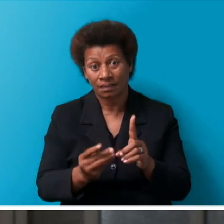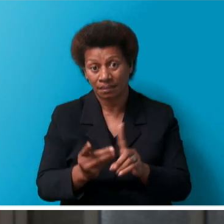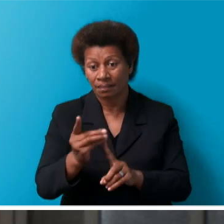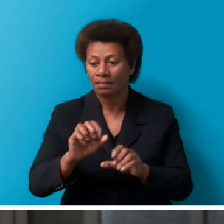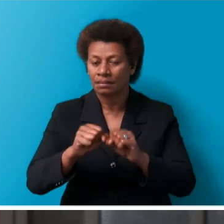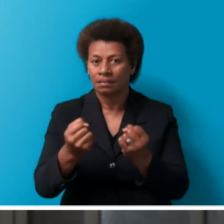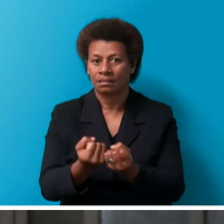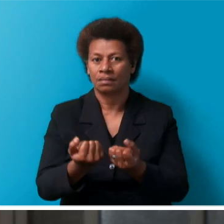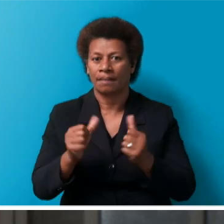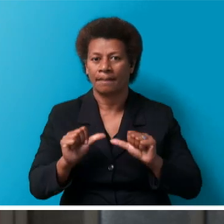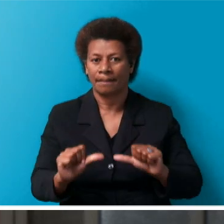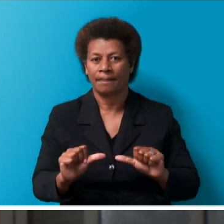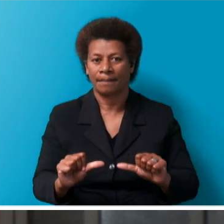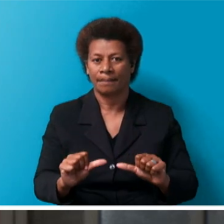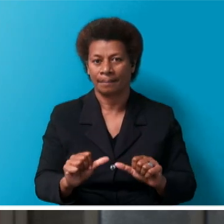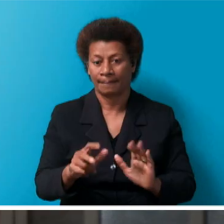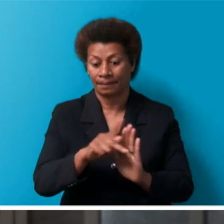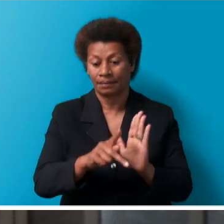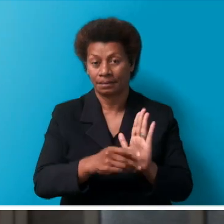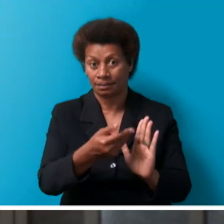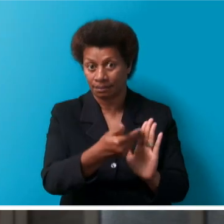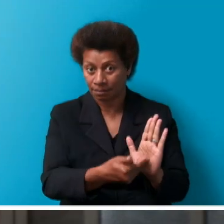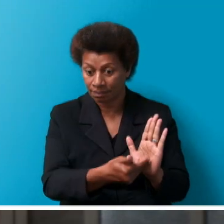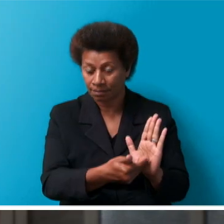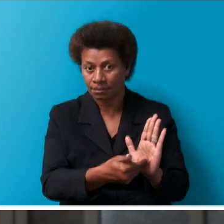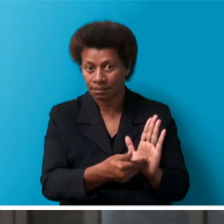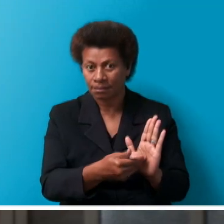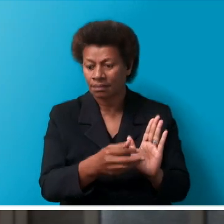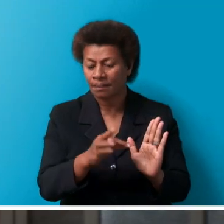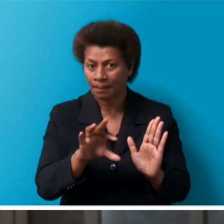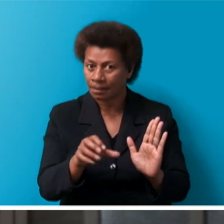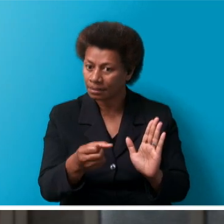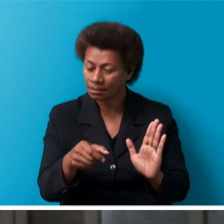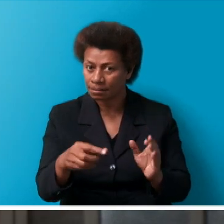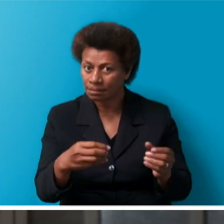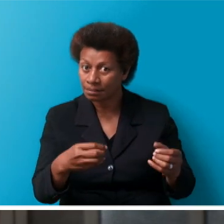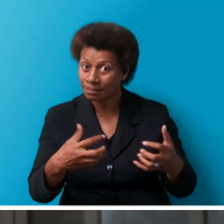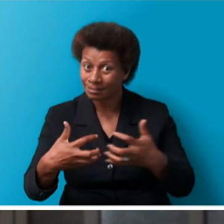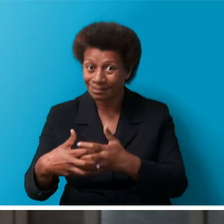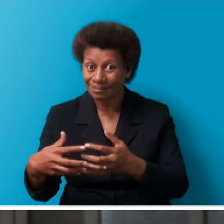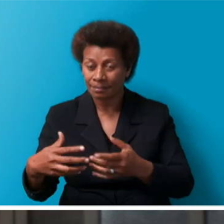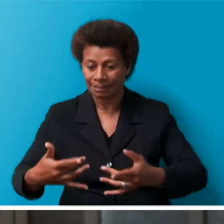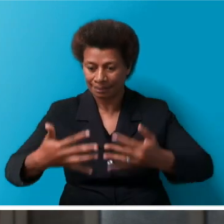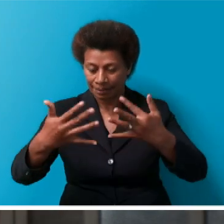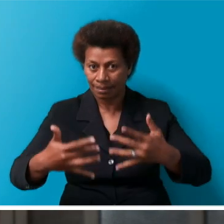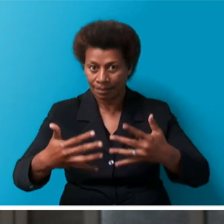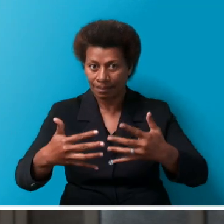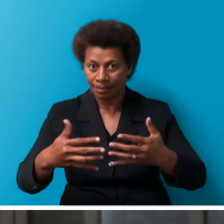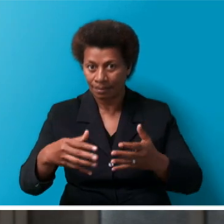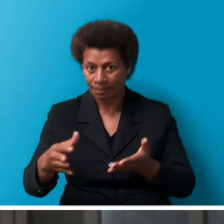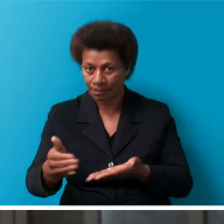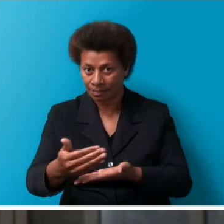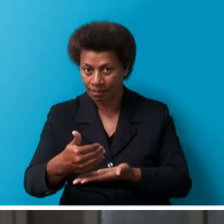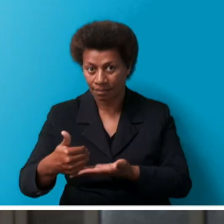Speaker. The policy also tries to address the disability-specific data needs to ensure well-informed policies and interventions